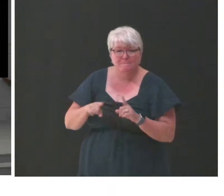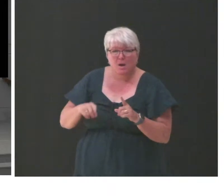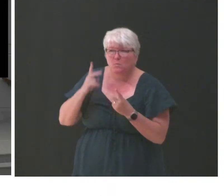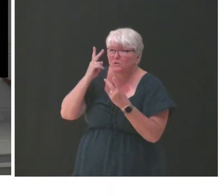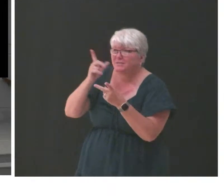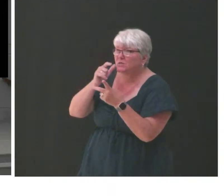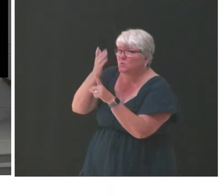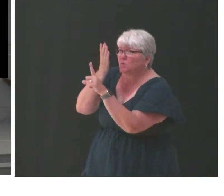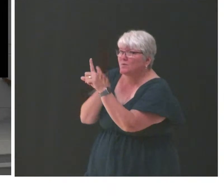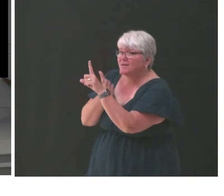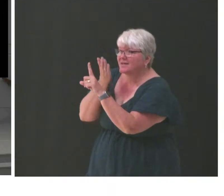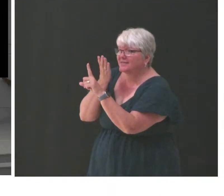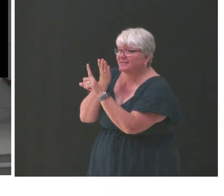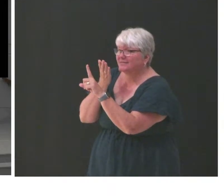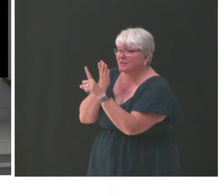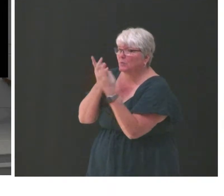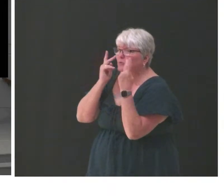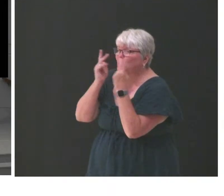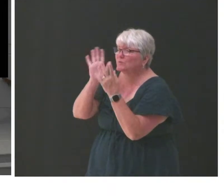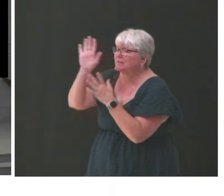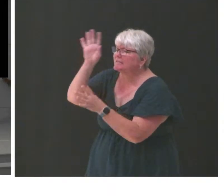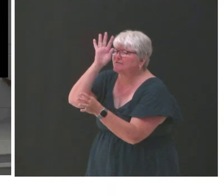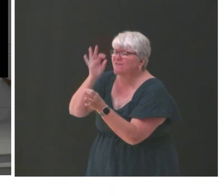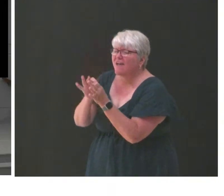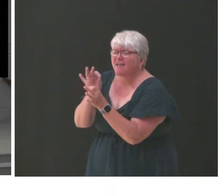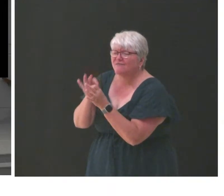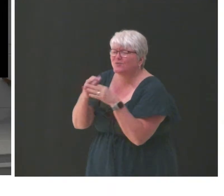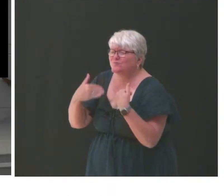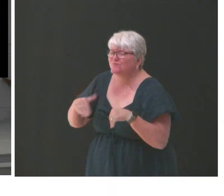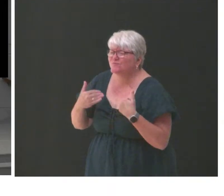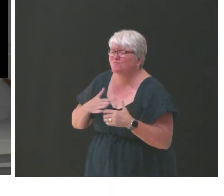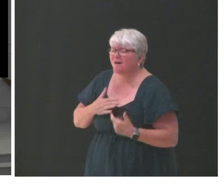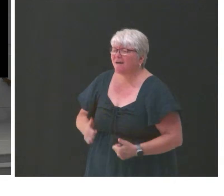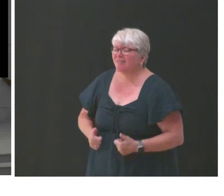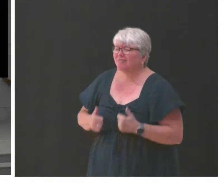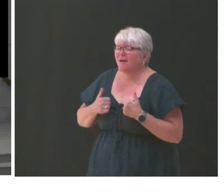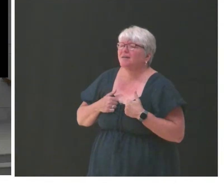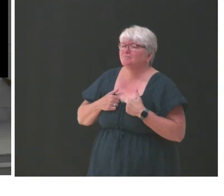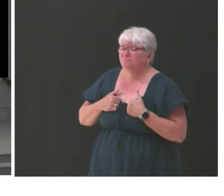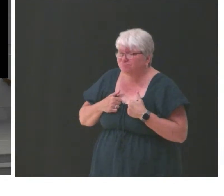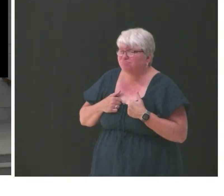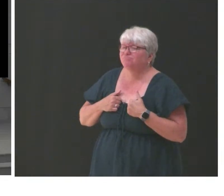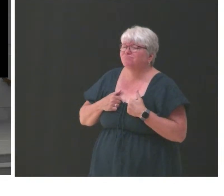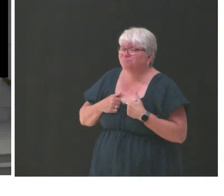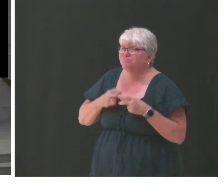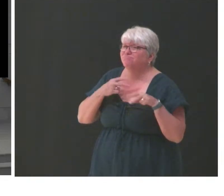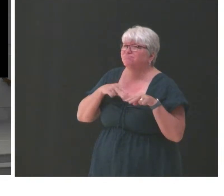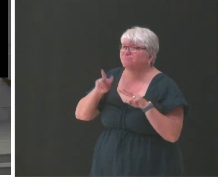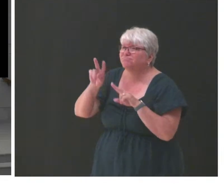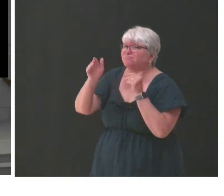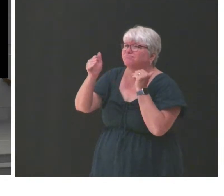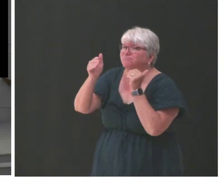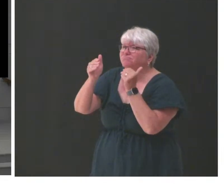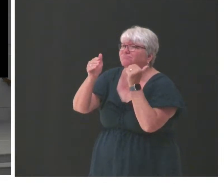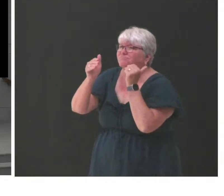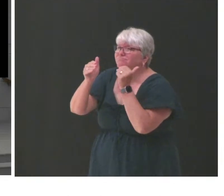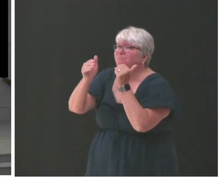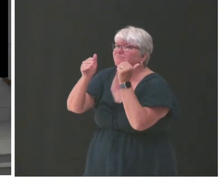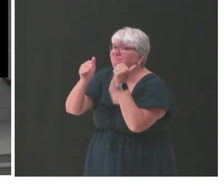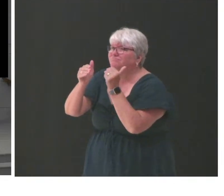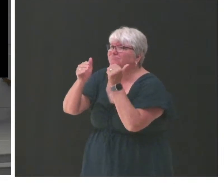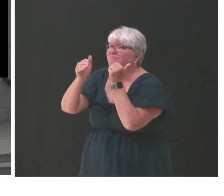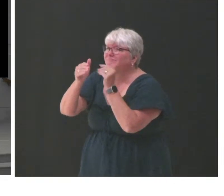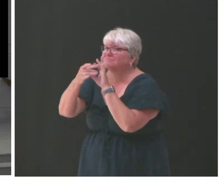see who He is and you see His faithfulness in your life, you start heading in that direction. You start becoming closer and closer and closer